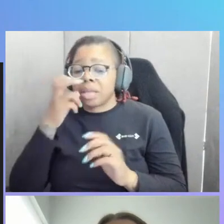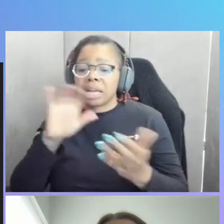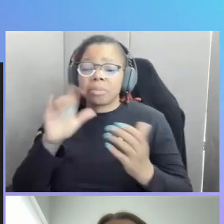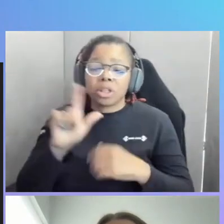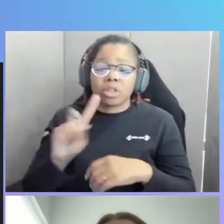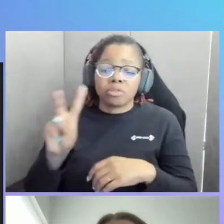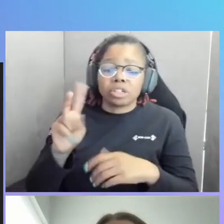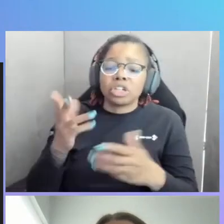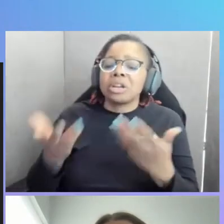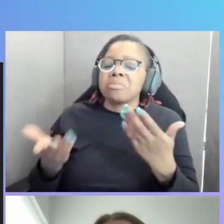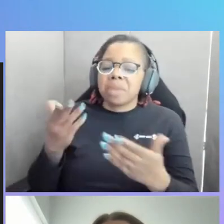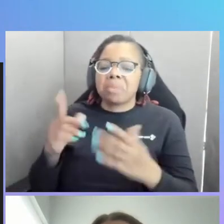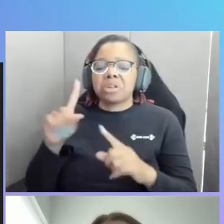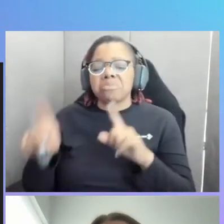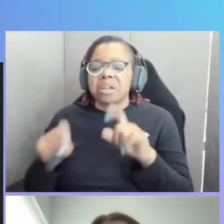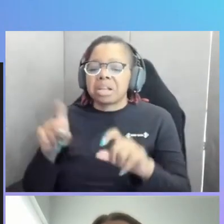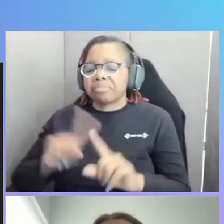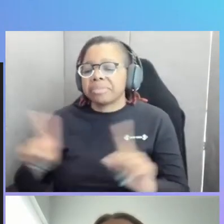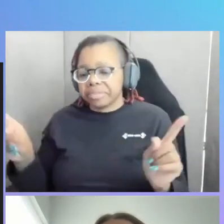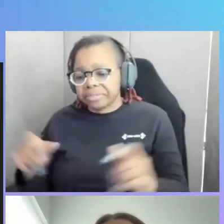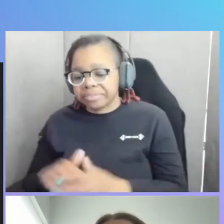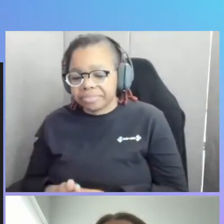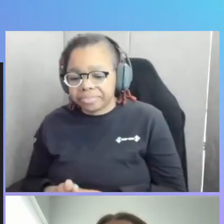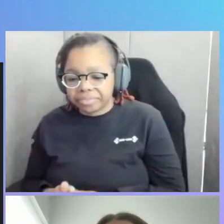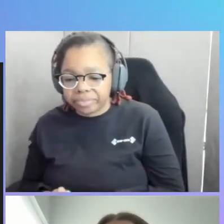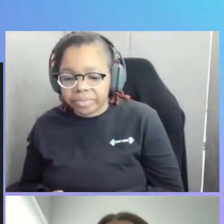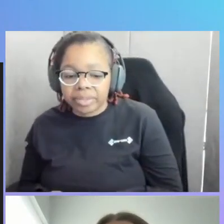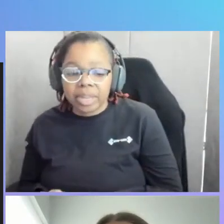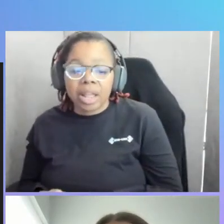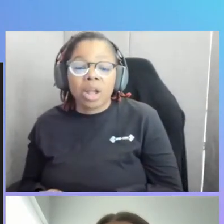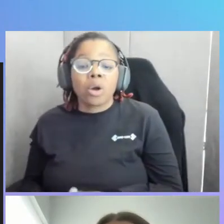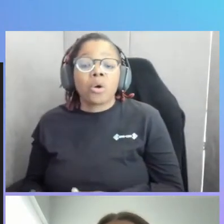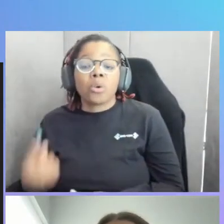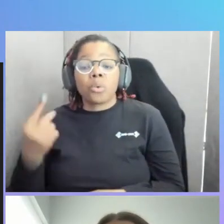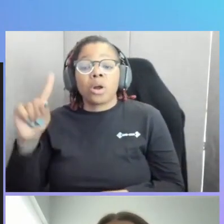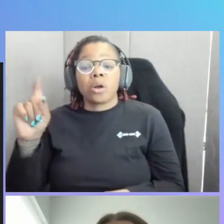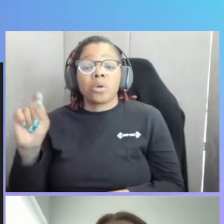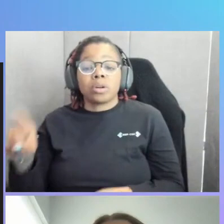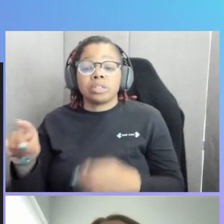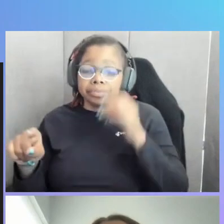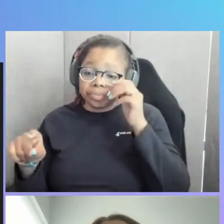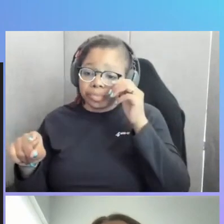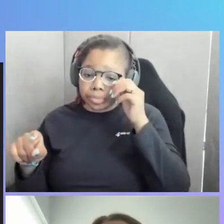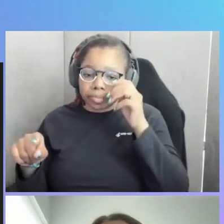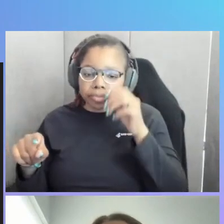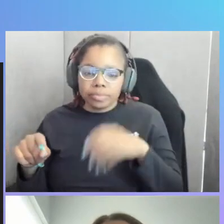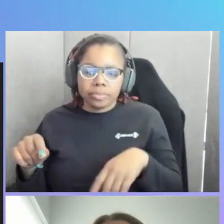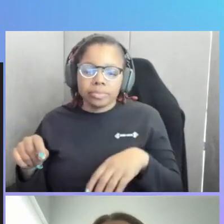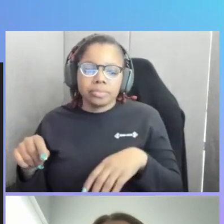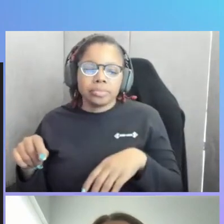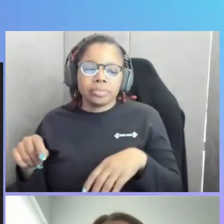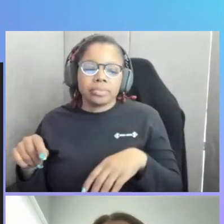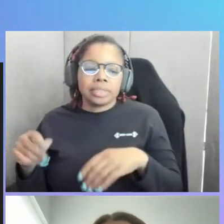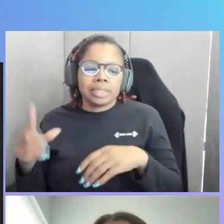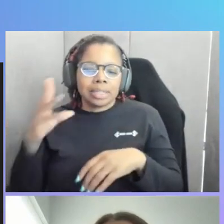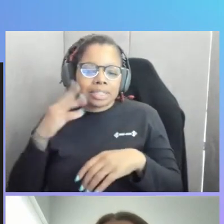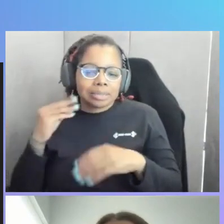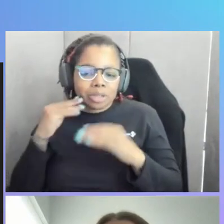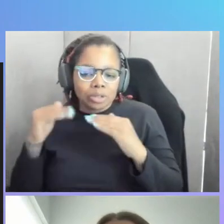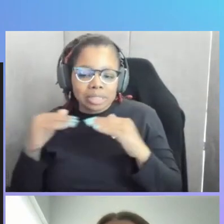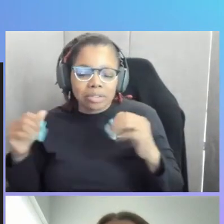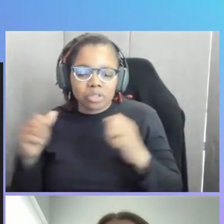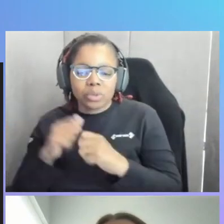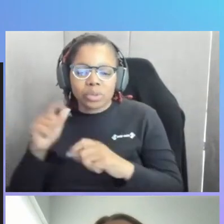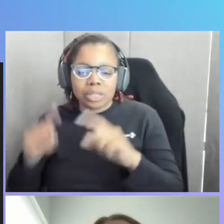might ask different follow-up questions. But one of the questions that we wanted to ask regardless was their experience level with different